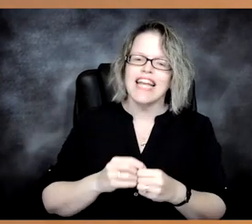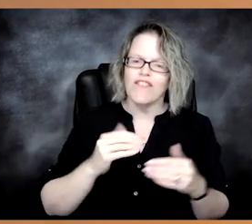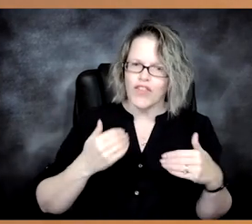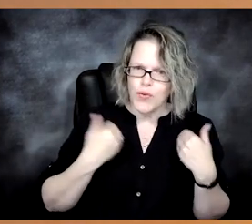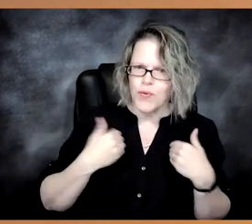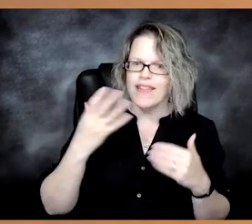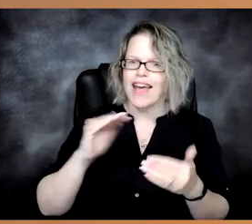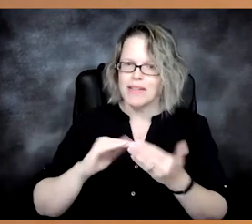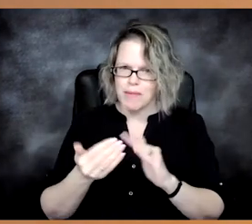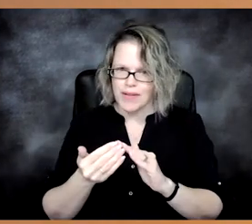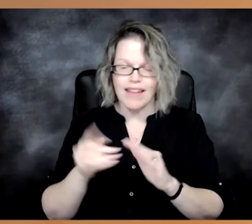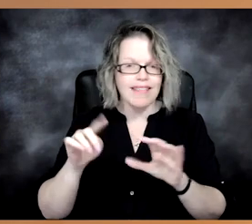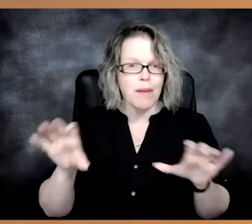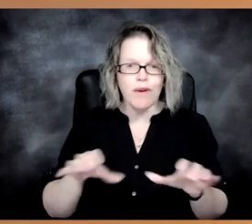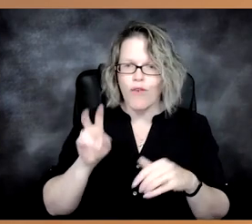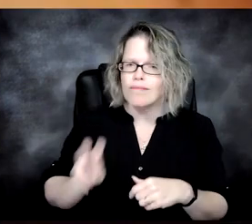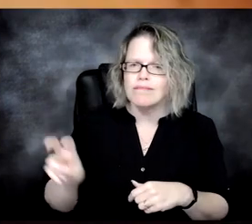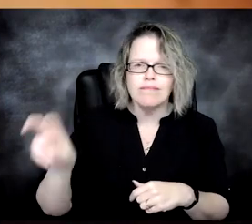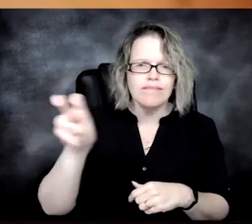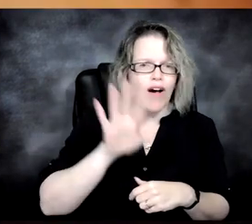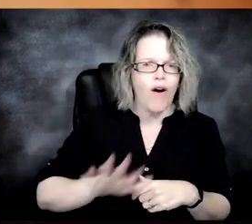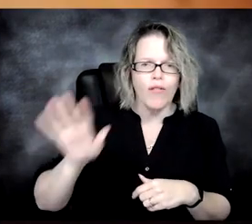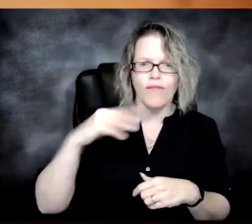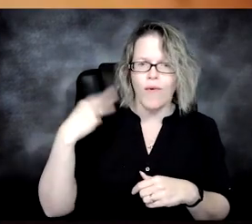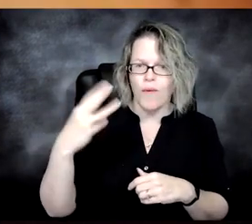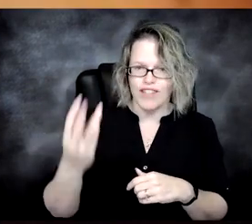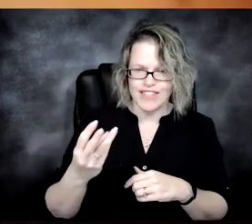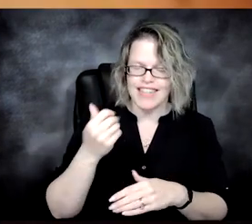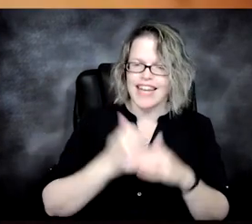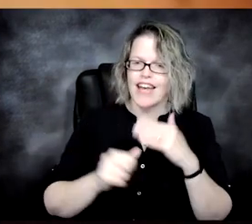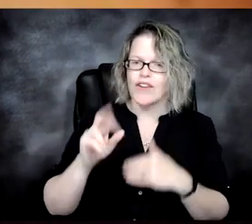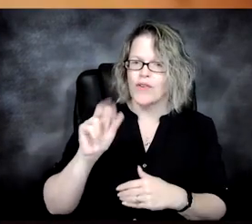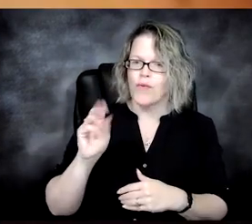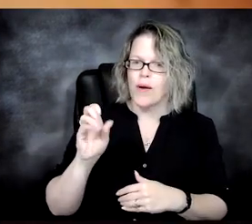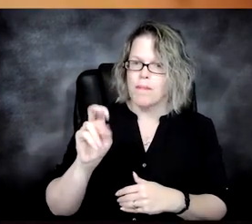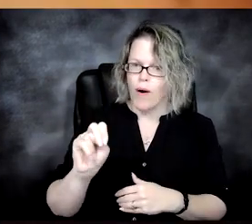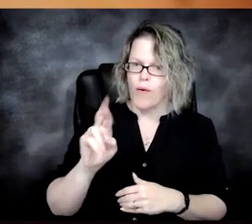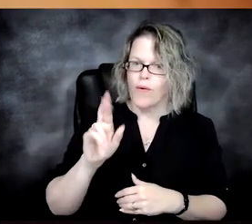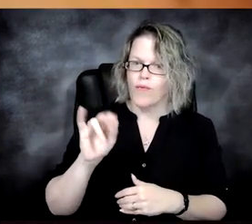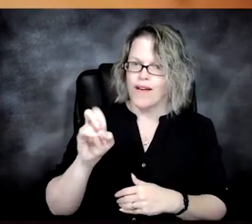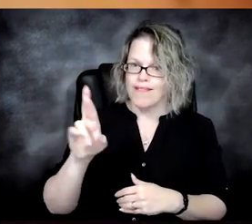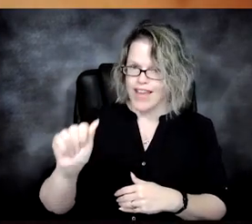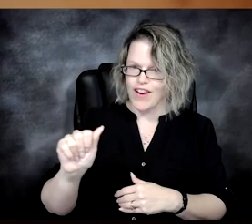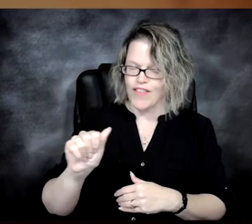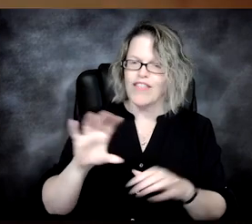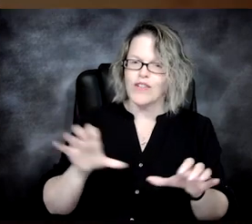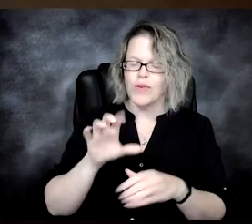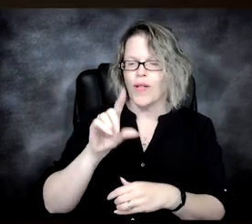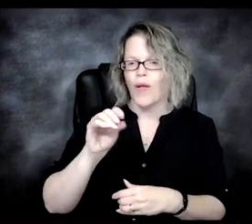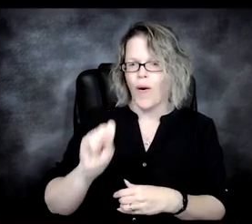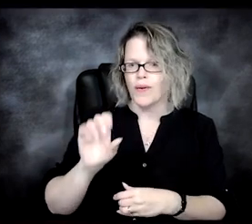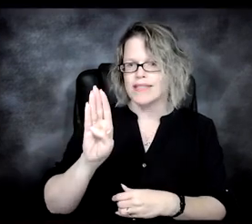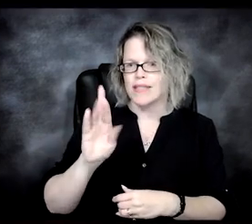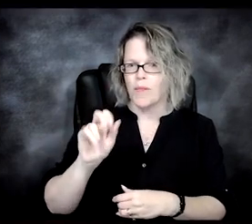perform at events and festivals all over Washington. Under the direction of Ramon Rivera, they are performing Los Barandales del